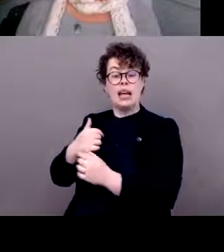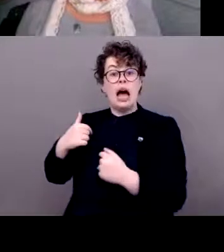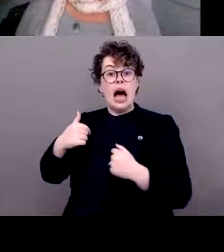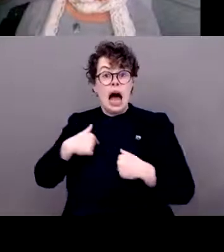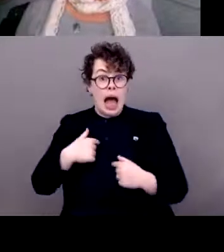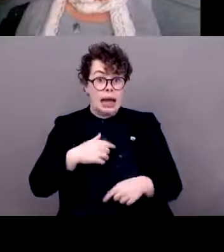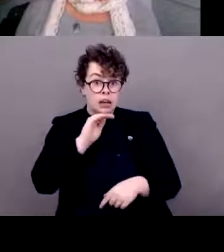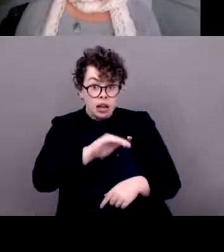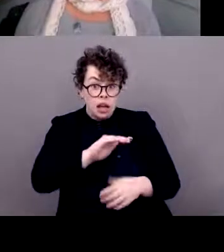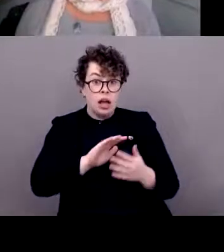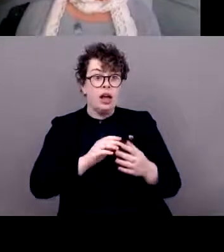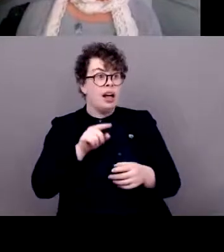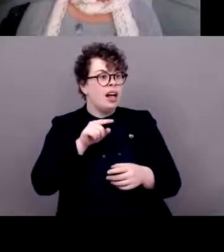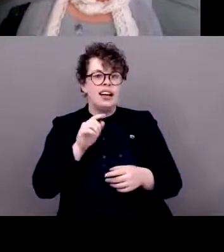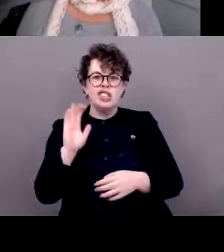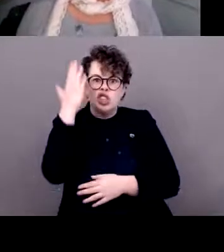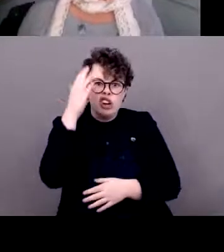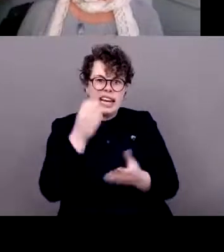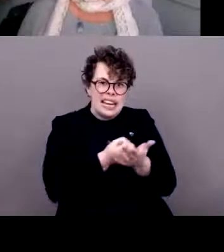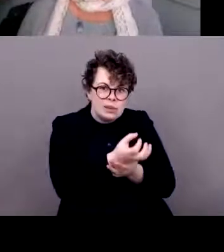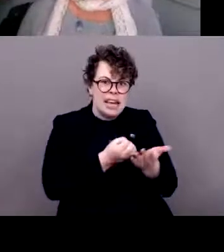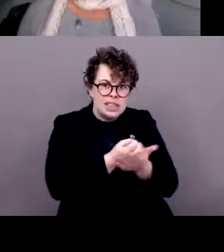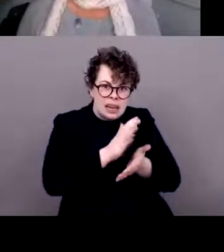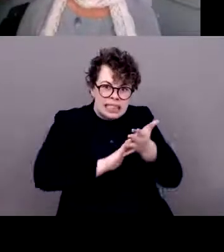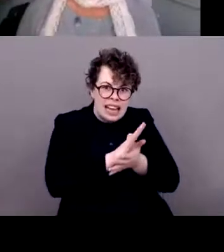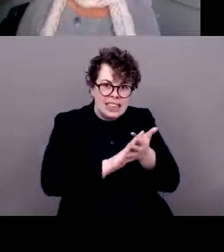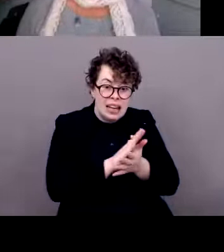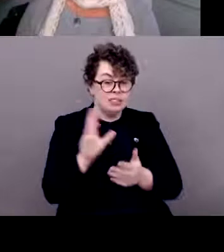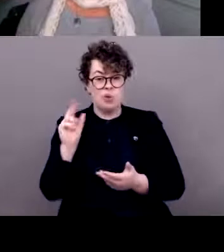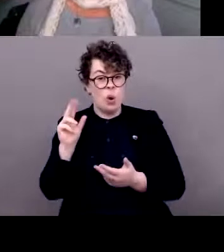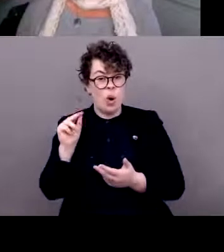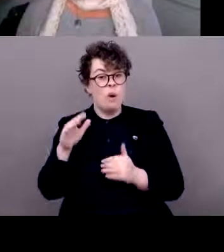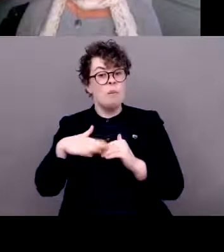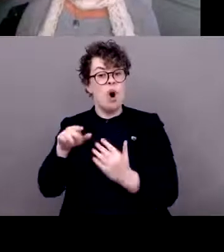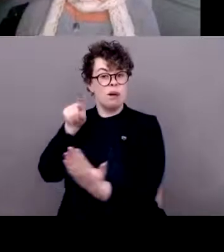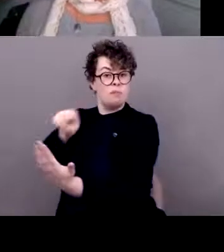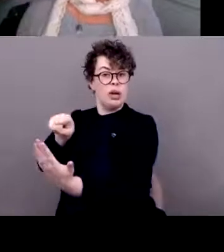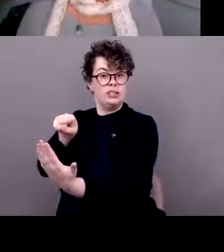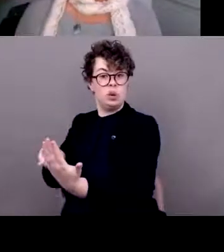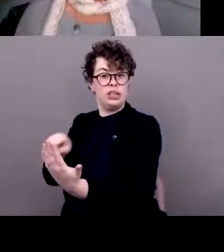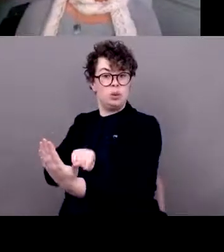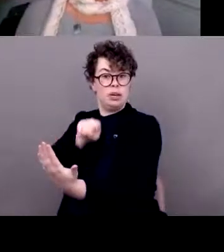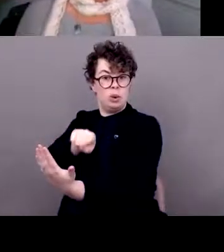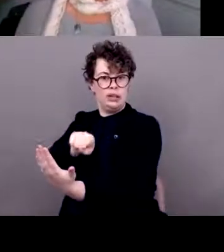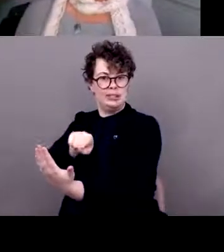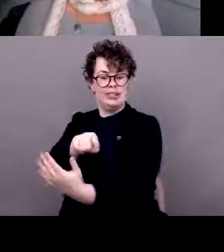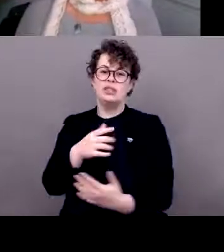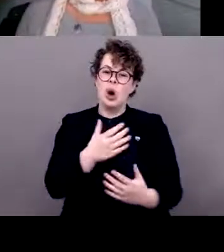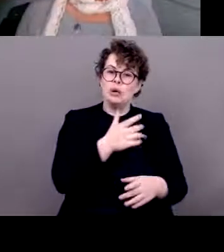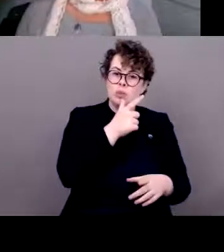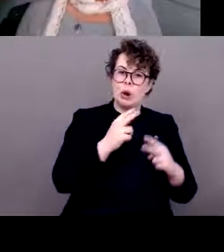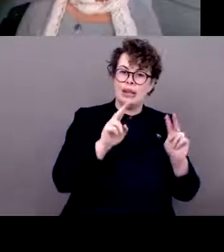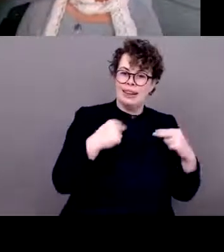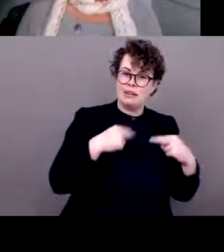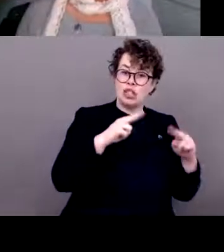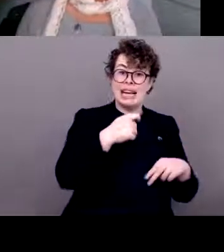parts of the picture. So you don't necessarily see the child's ability to set up the reference points if you're